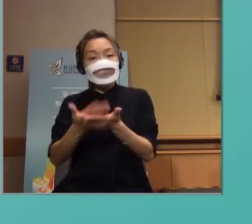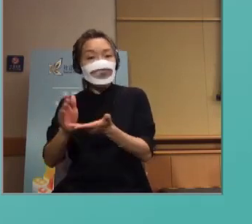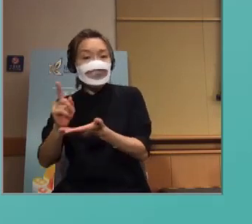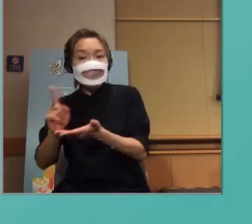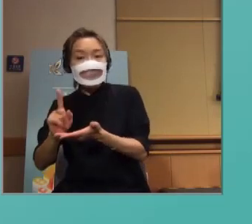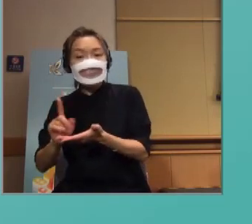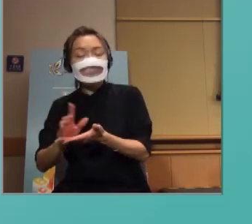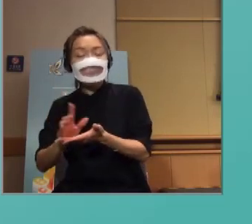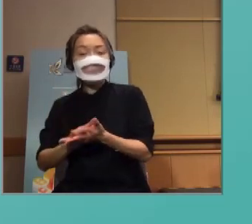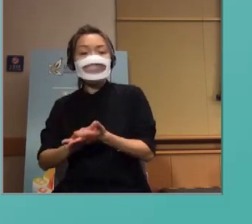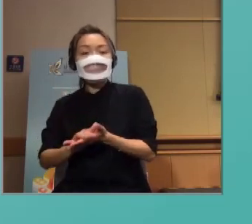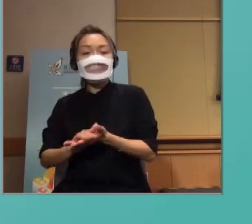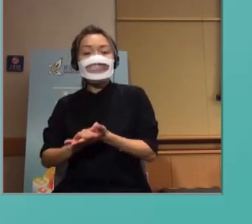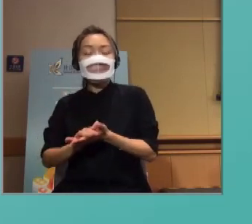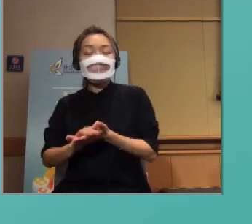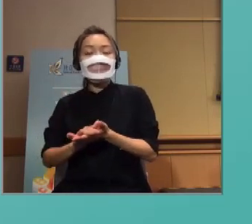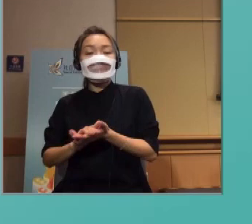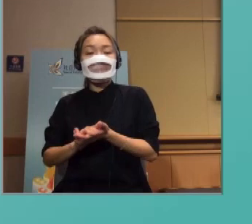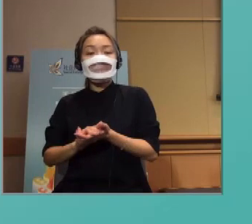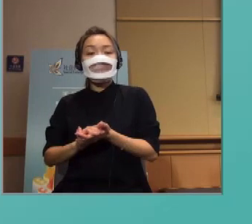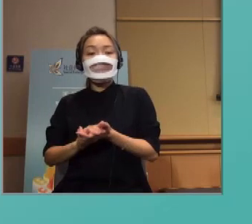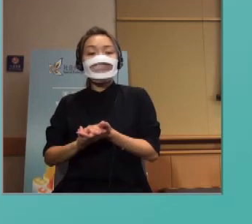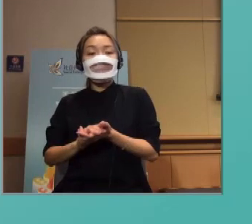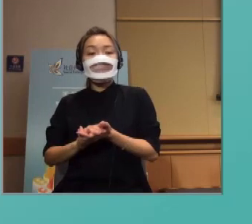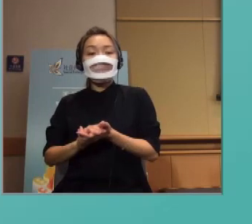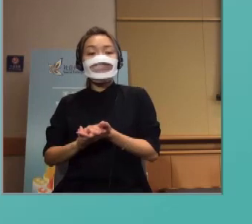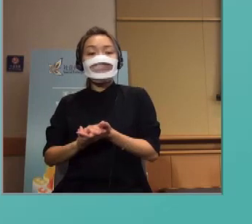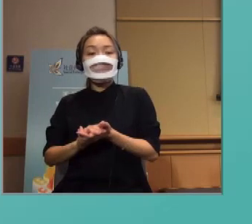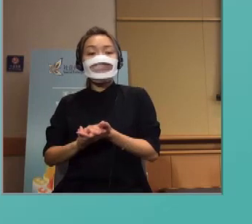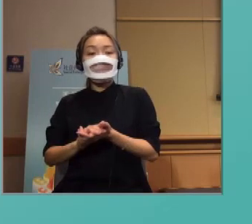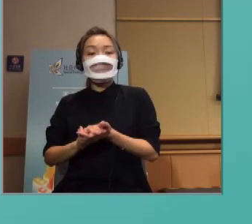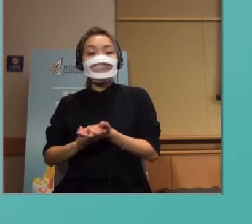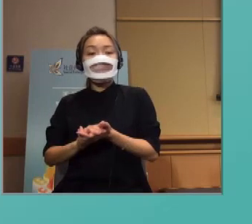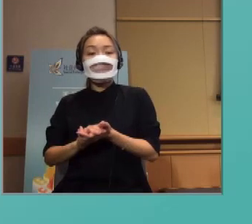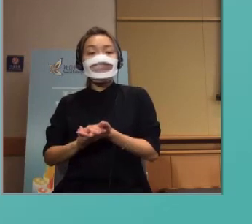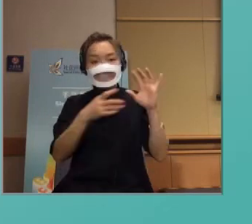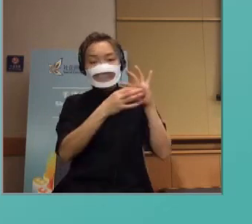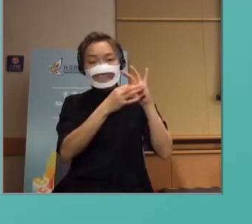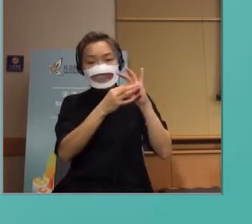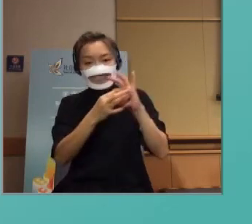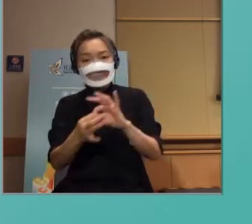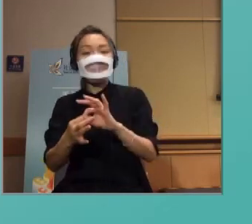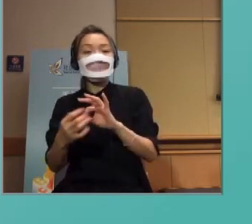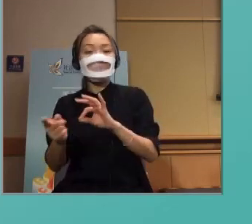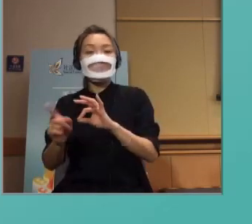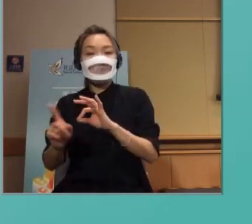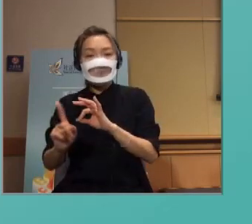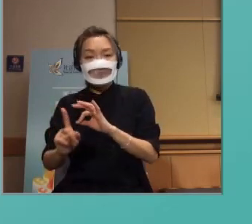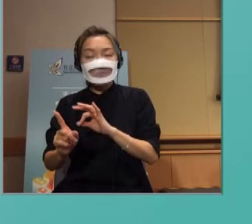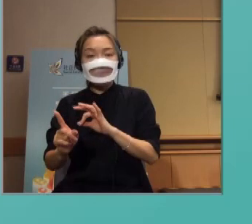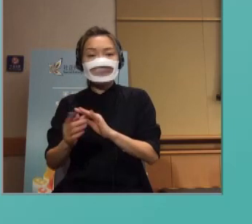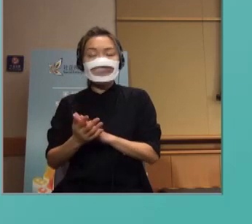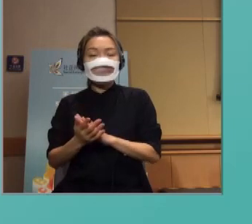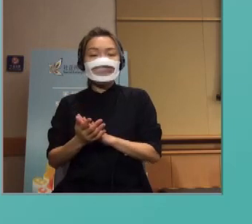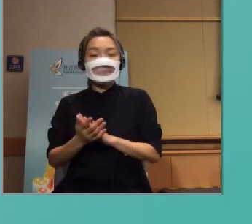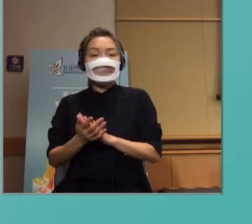a little panel discussion about a couple of questions that we have prepared. And let's do these questions and quickly go through them, and then we open